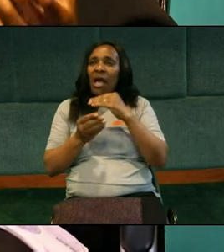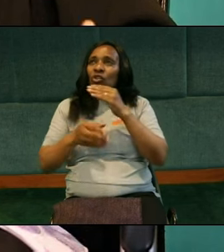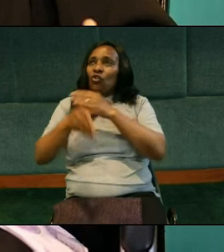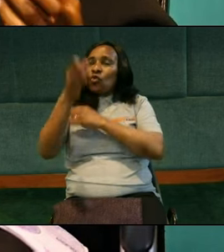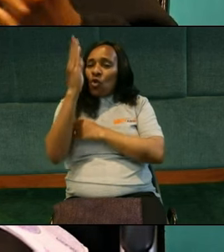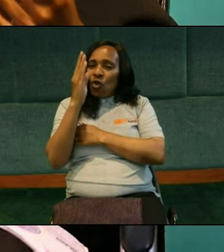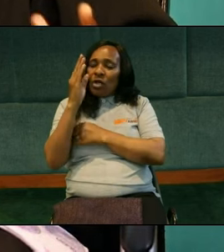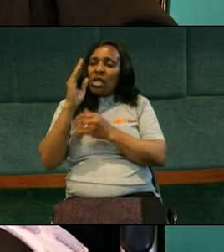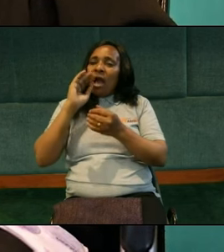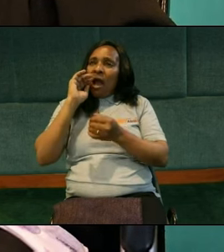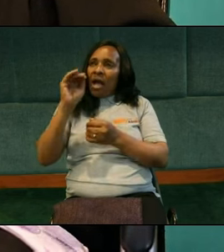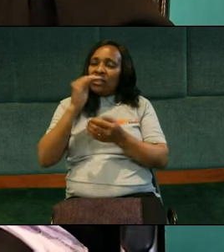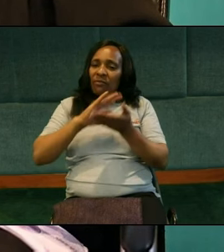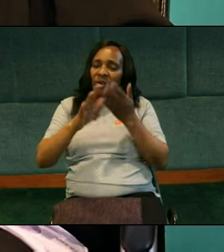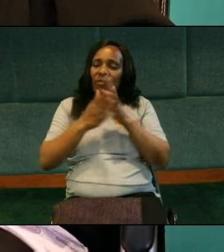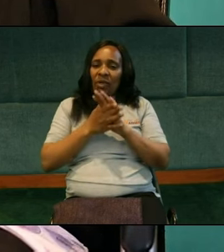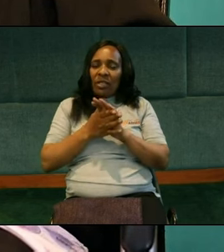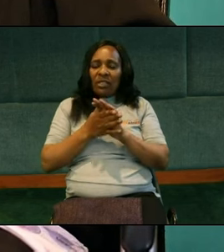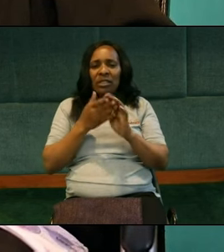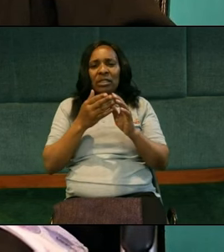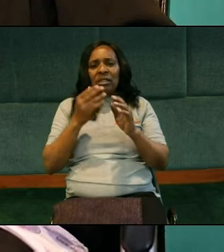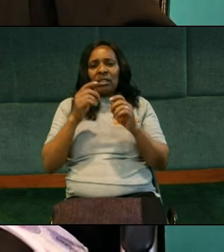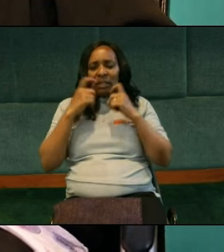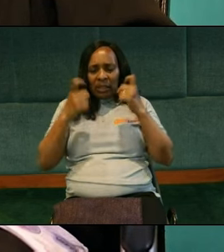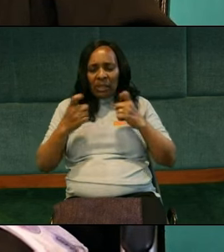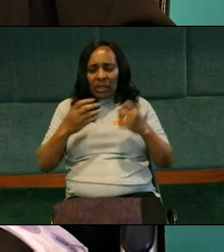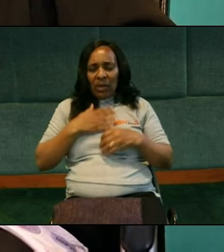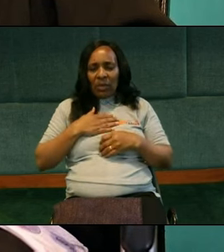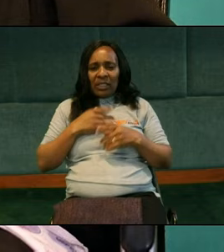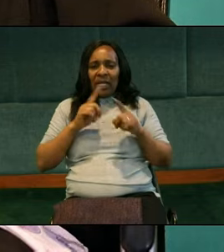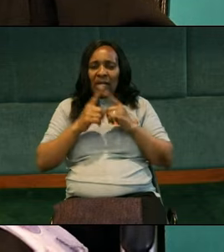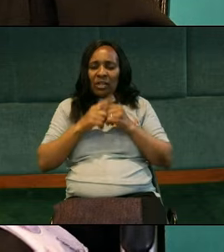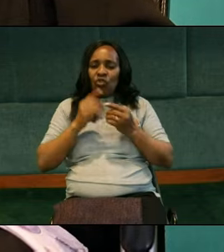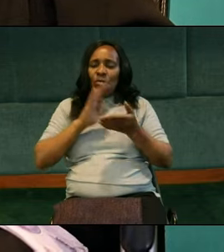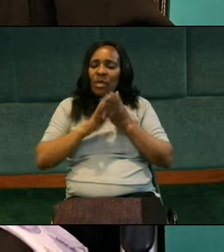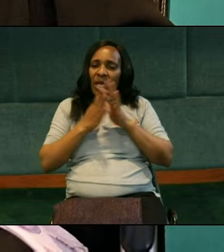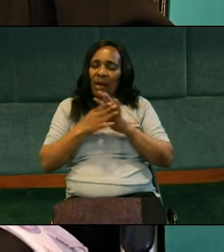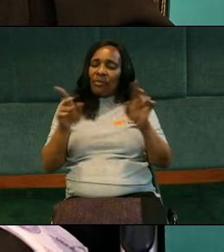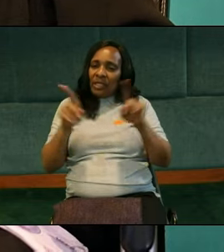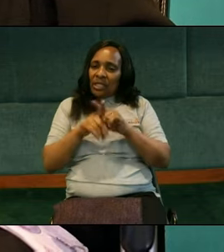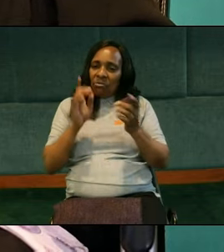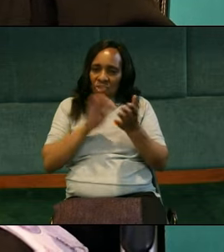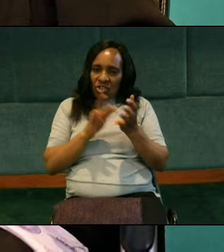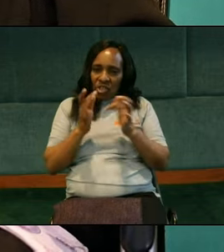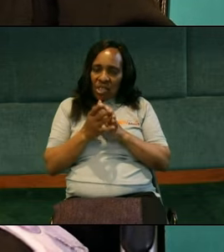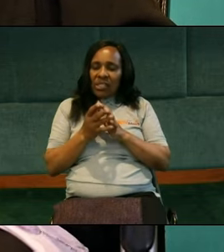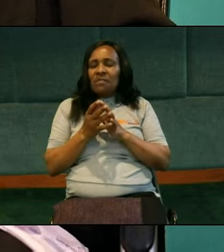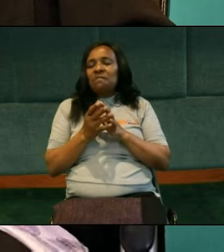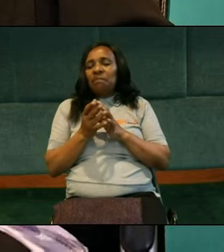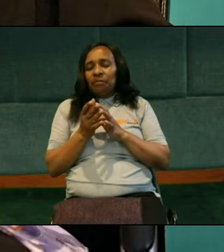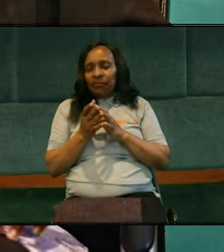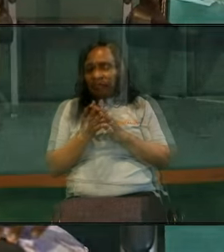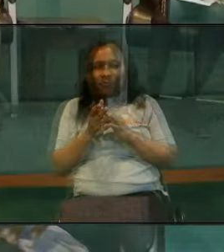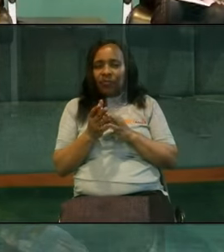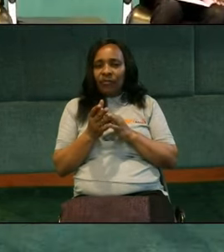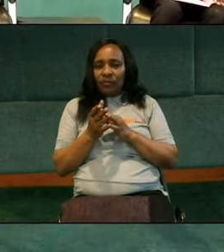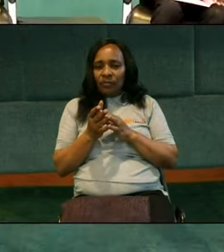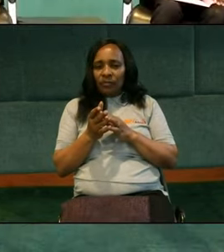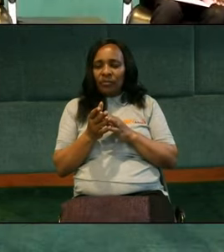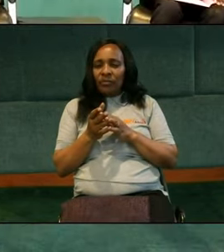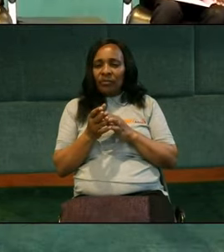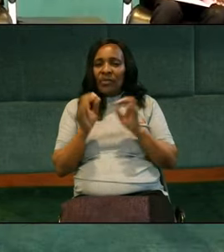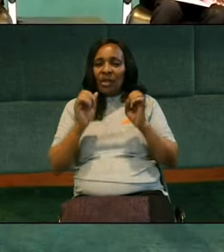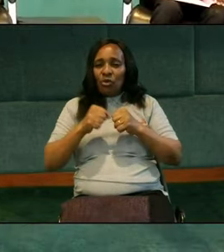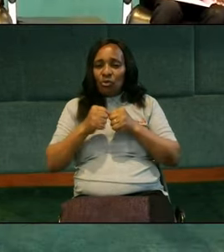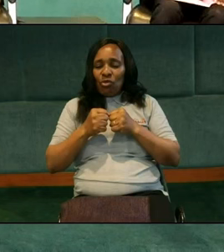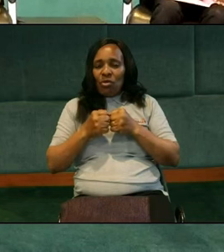ask for forgiveness, we should repent our sins, and strive to be like Jesus, in my opinion. Amen. Amen. I